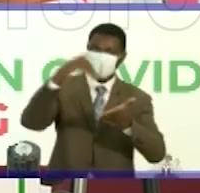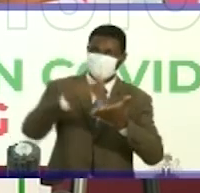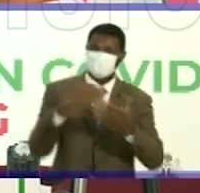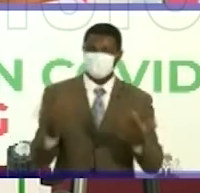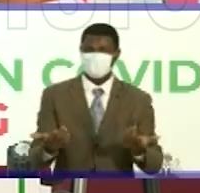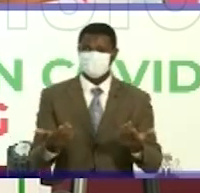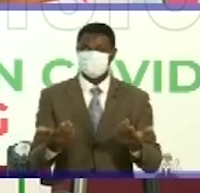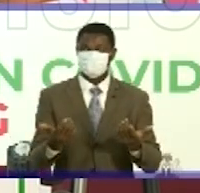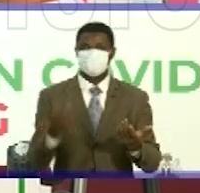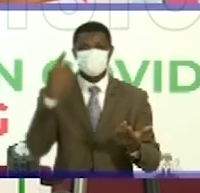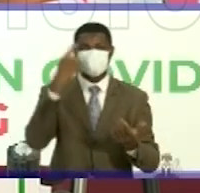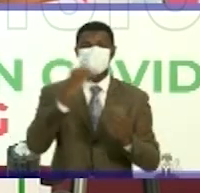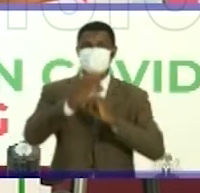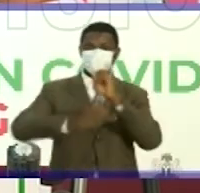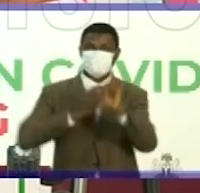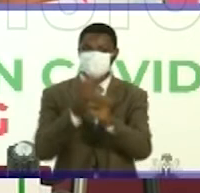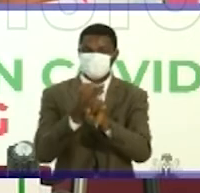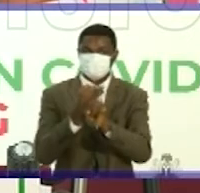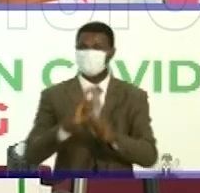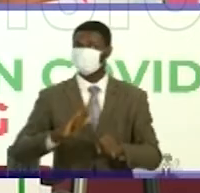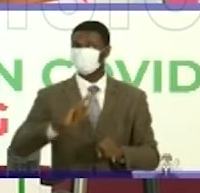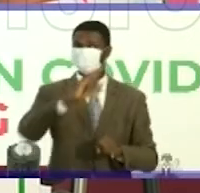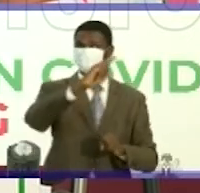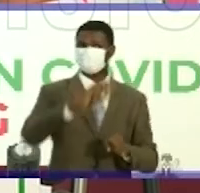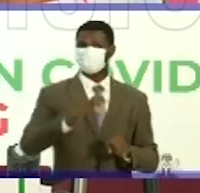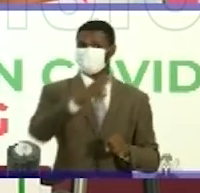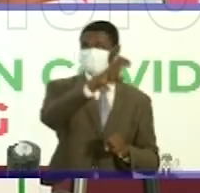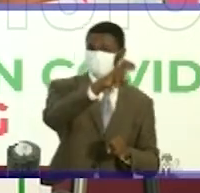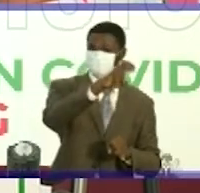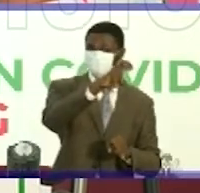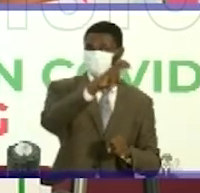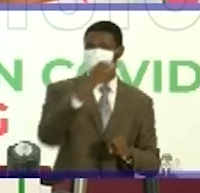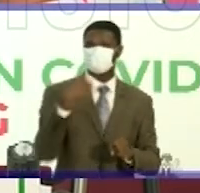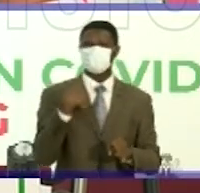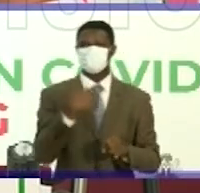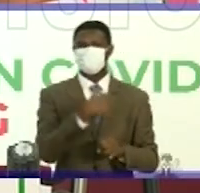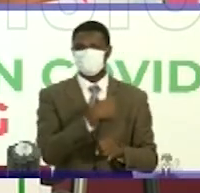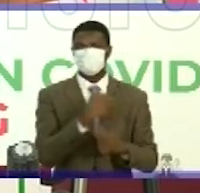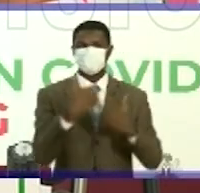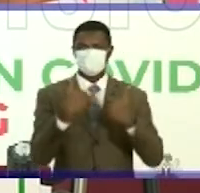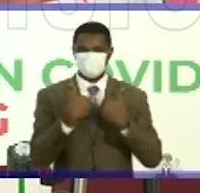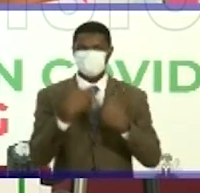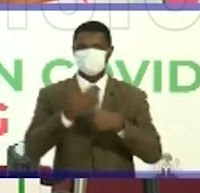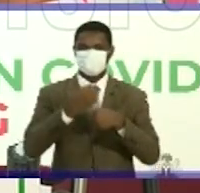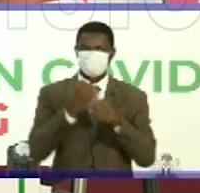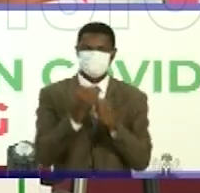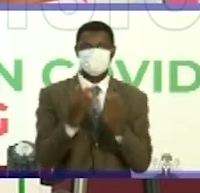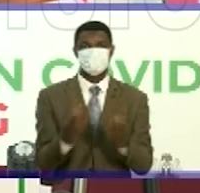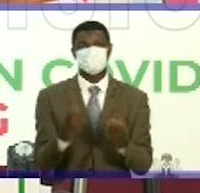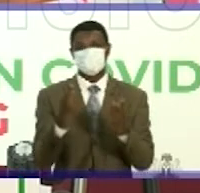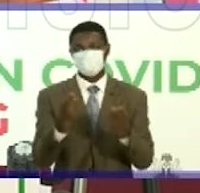For international travel, we have made recommendations to the aviation